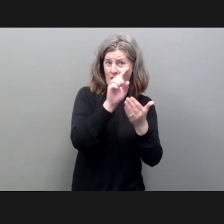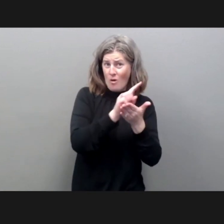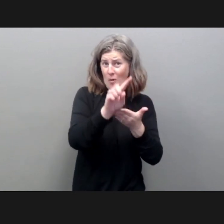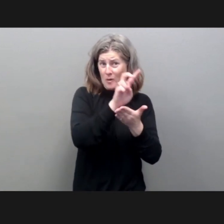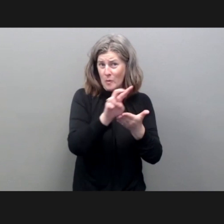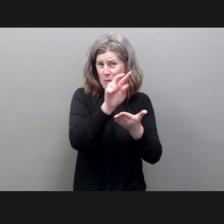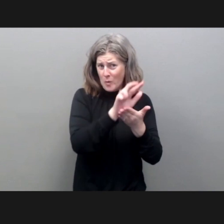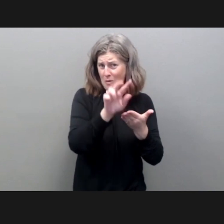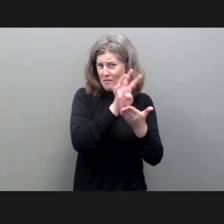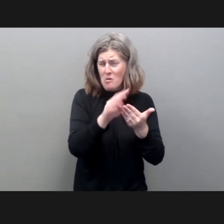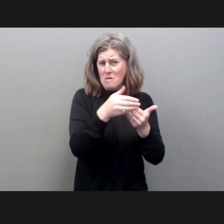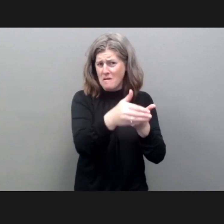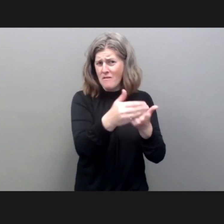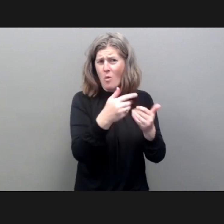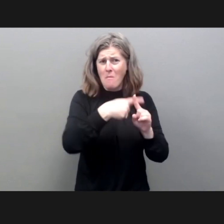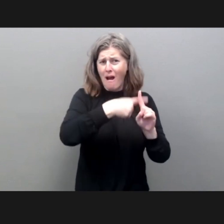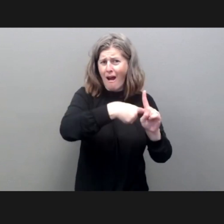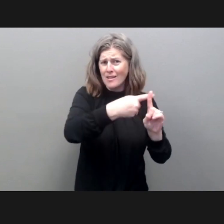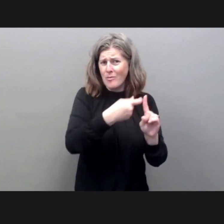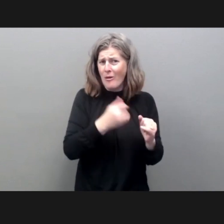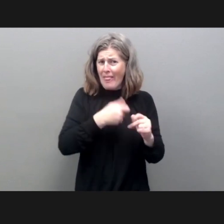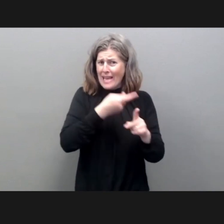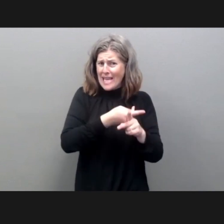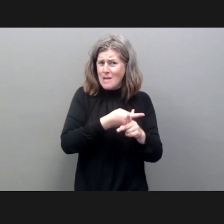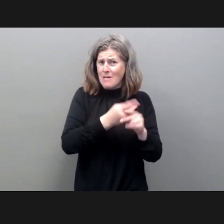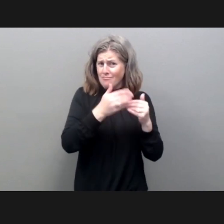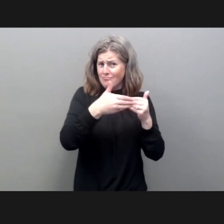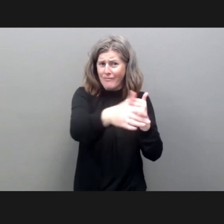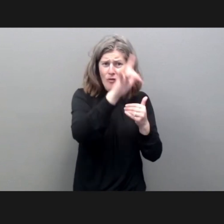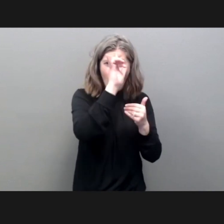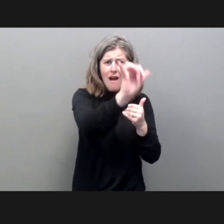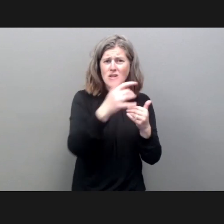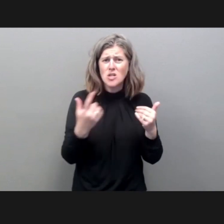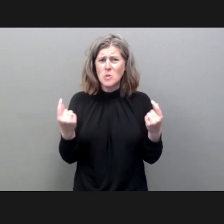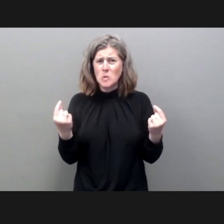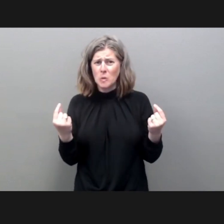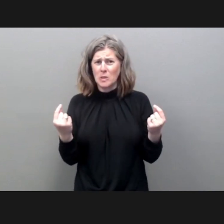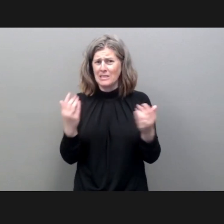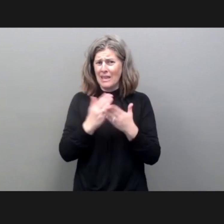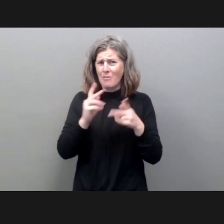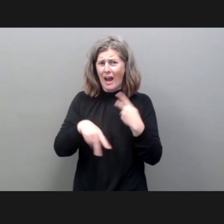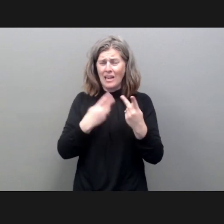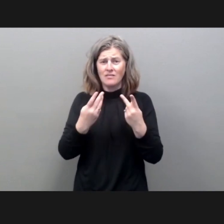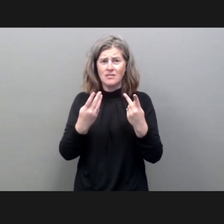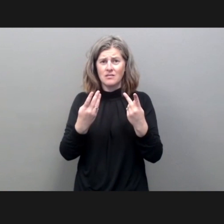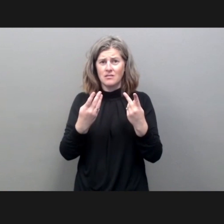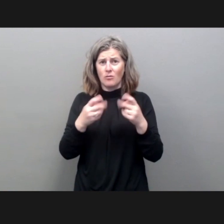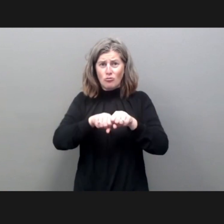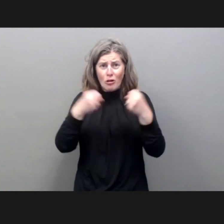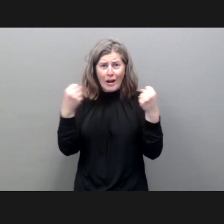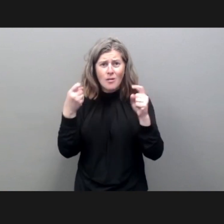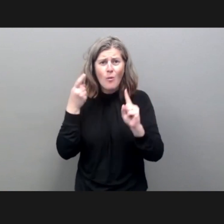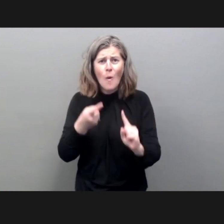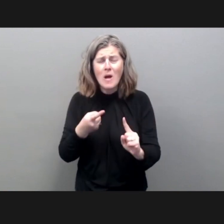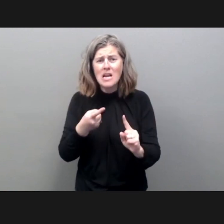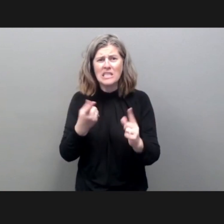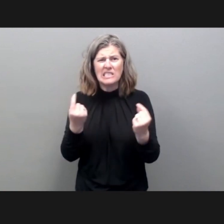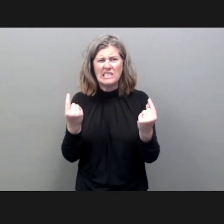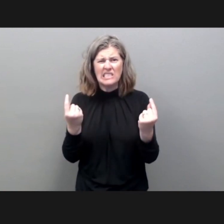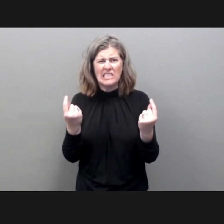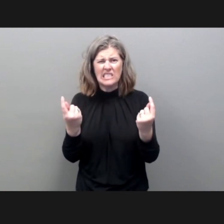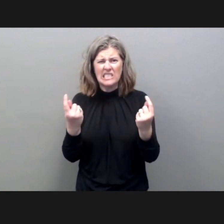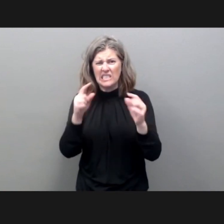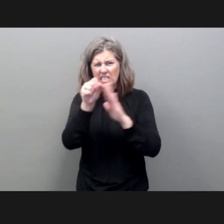now or months from now? Can they keep this up indefinitely? And is there some kind of breaking point? What can this state